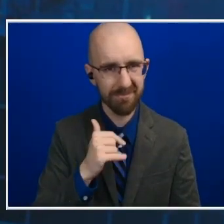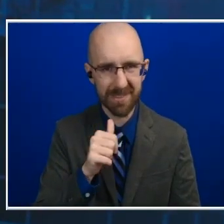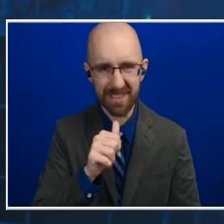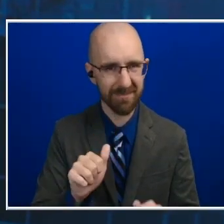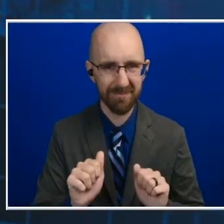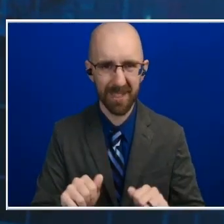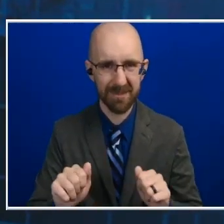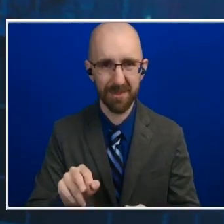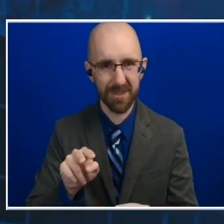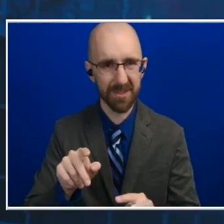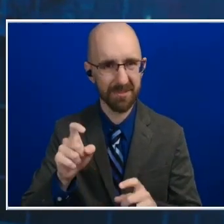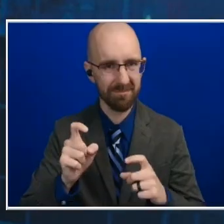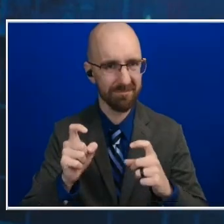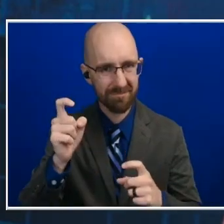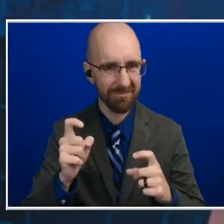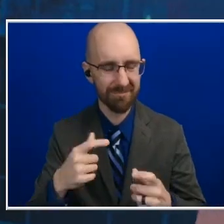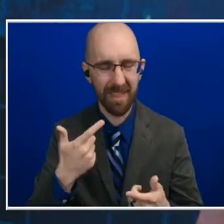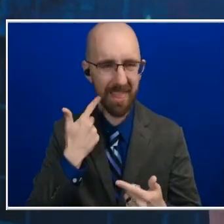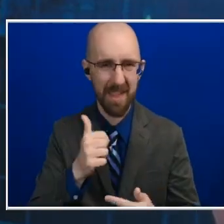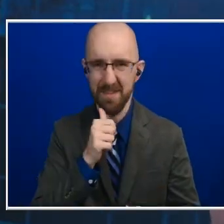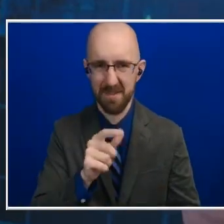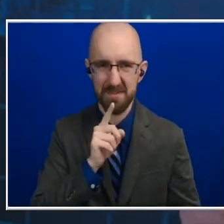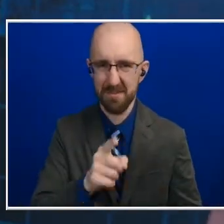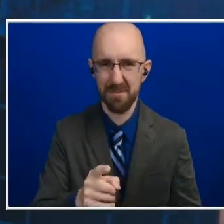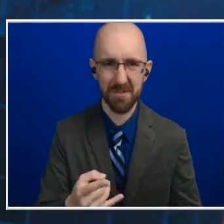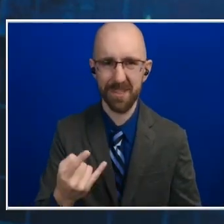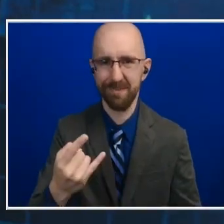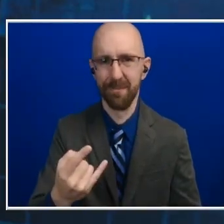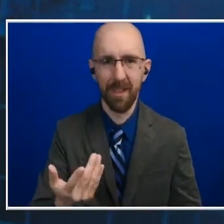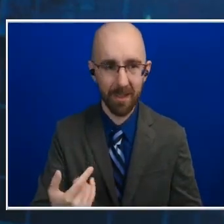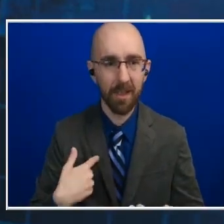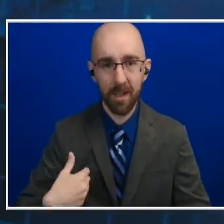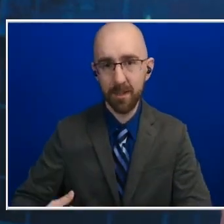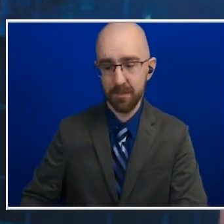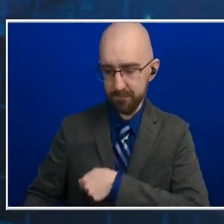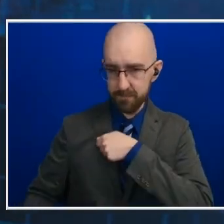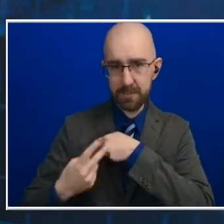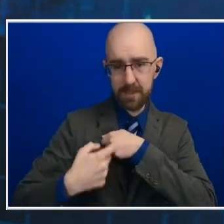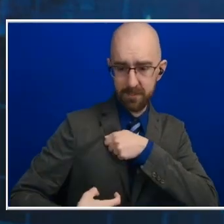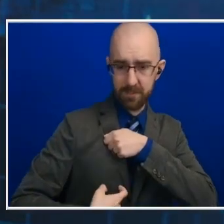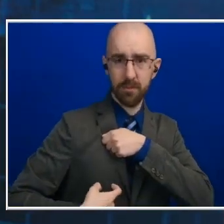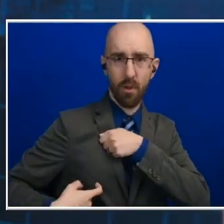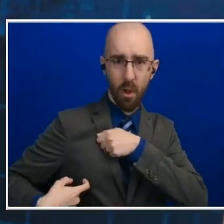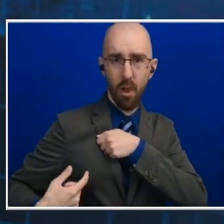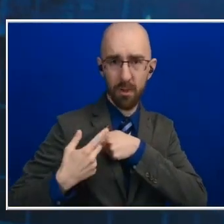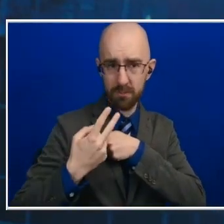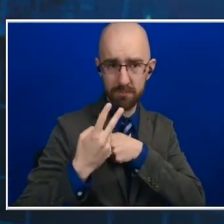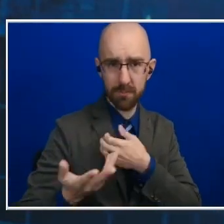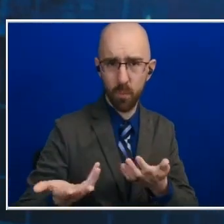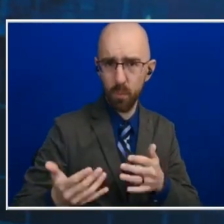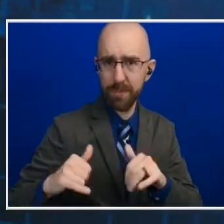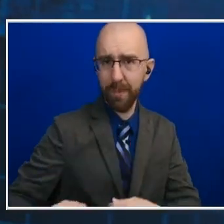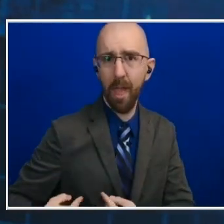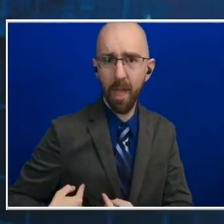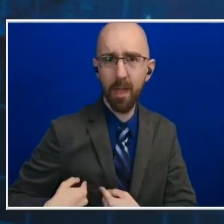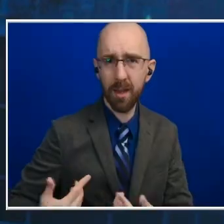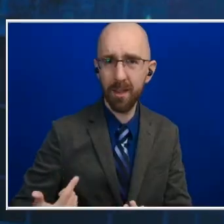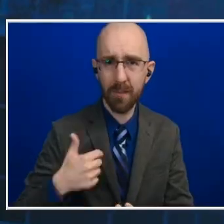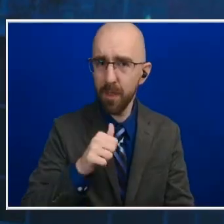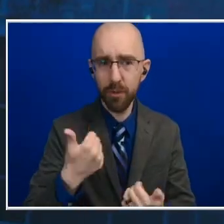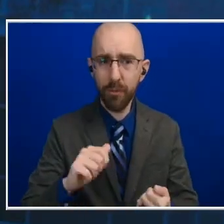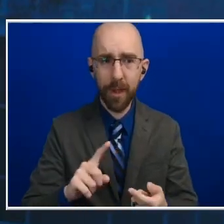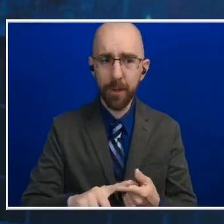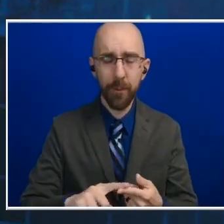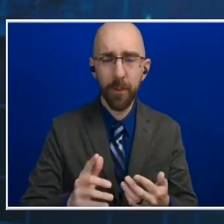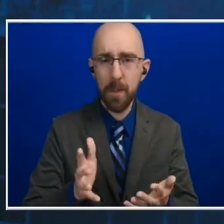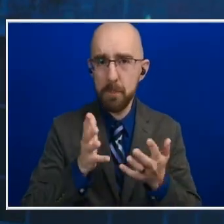laugh and be like, that's not true and stuff. And then I'm able to lift up my shirt and I show the scar and I go, well, then what's this? You know, I'm not trying to like embarrass them and make